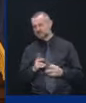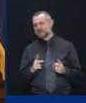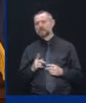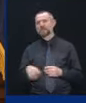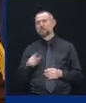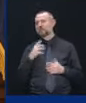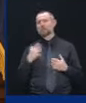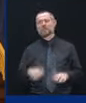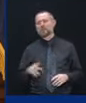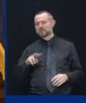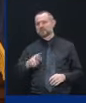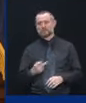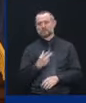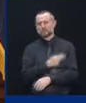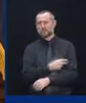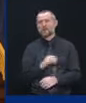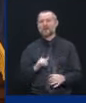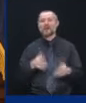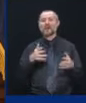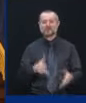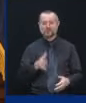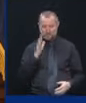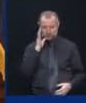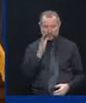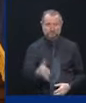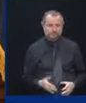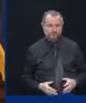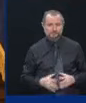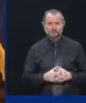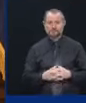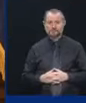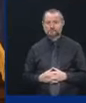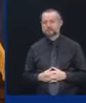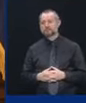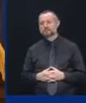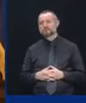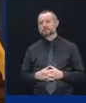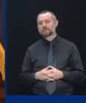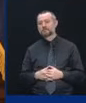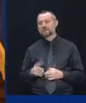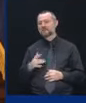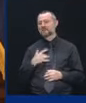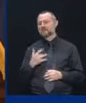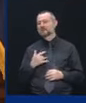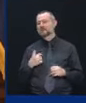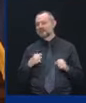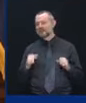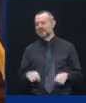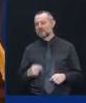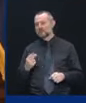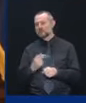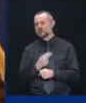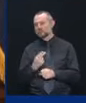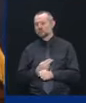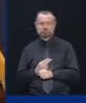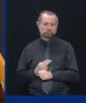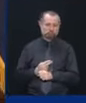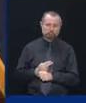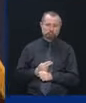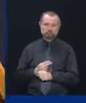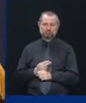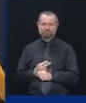for the second dose. And I believe we can use